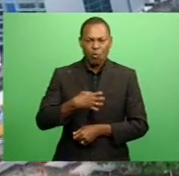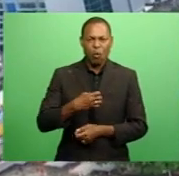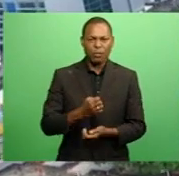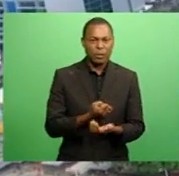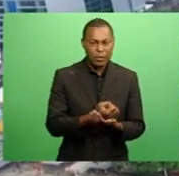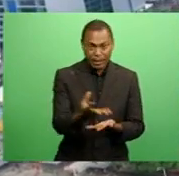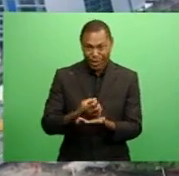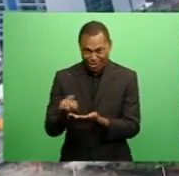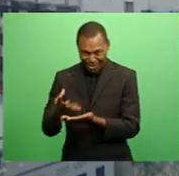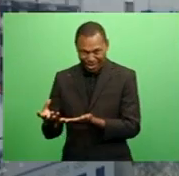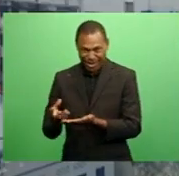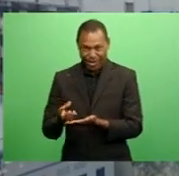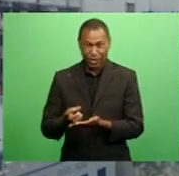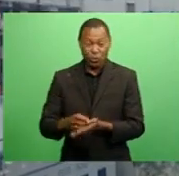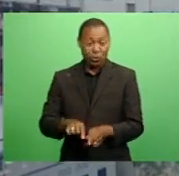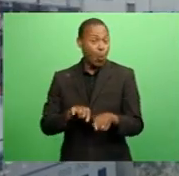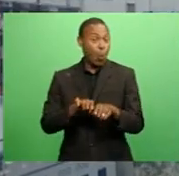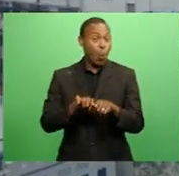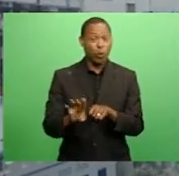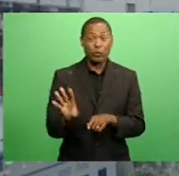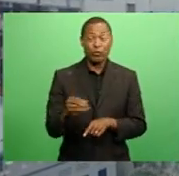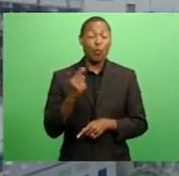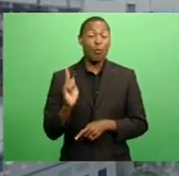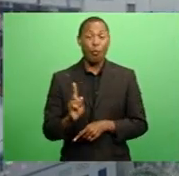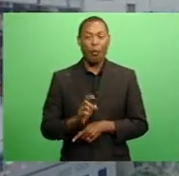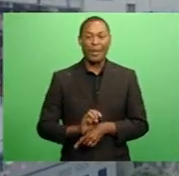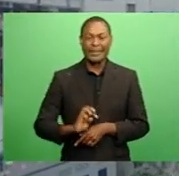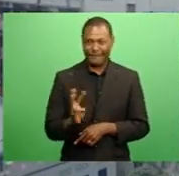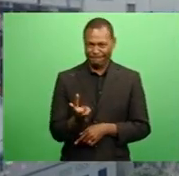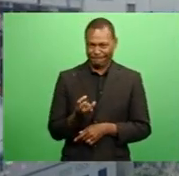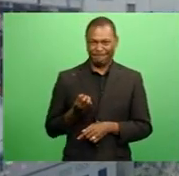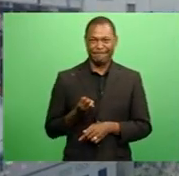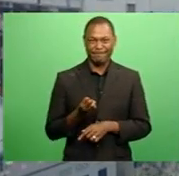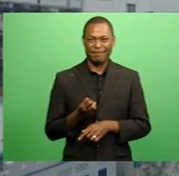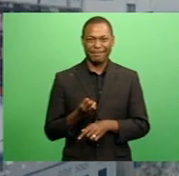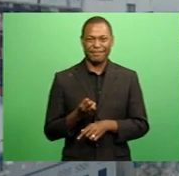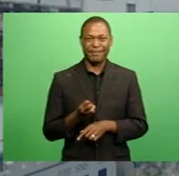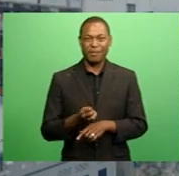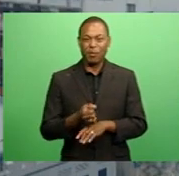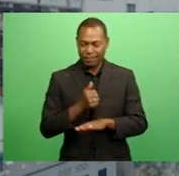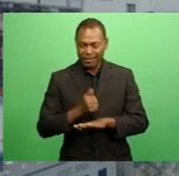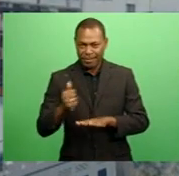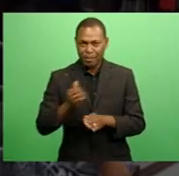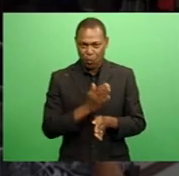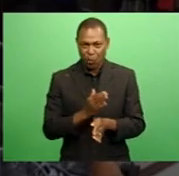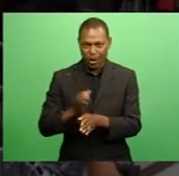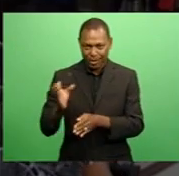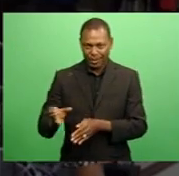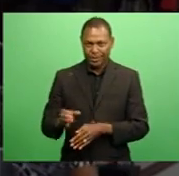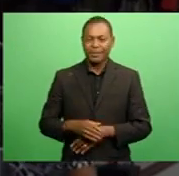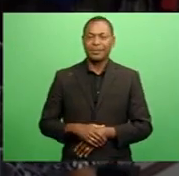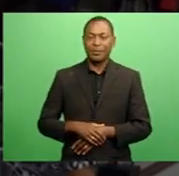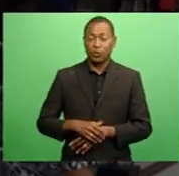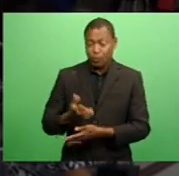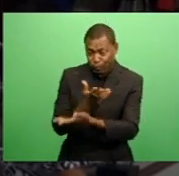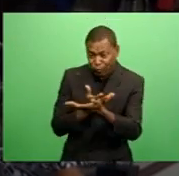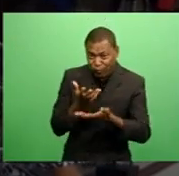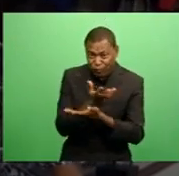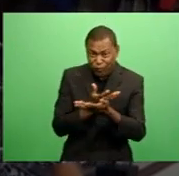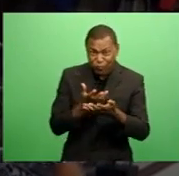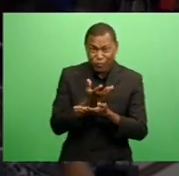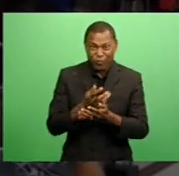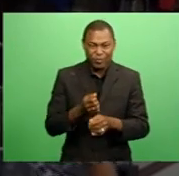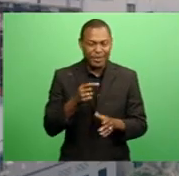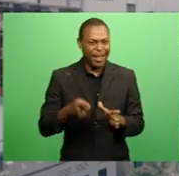major chunk of the expenditure is the salary bill of the civil servants. During the online consultation, Syed Qayyum highlighted that